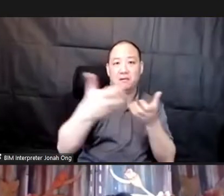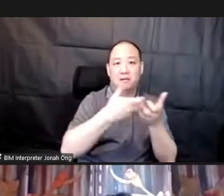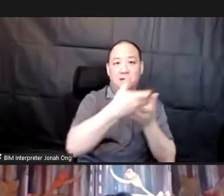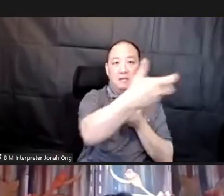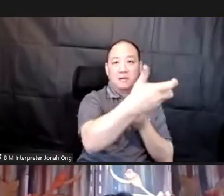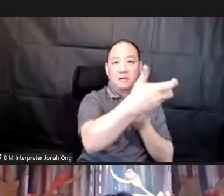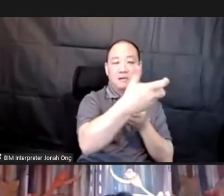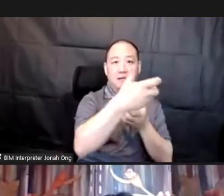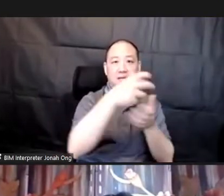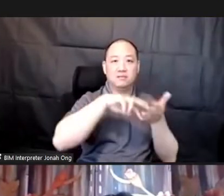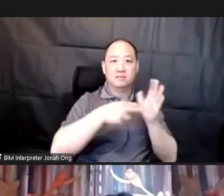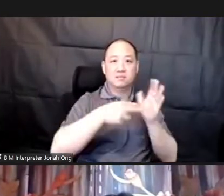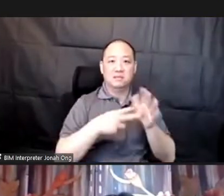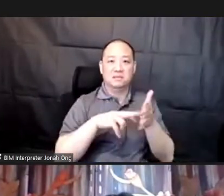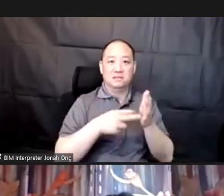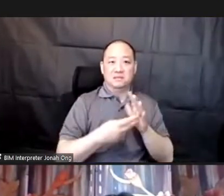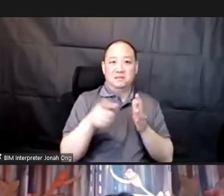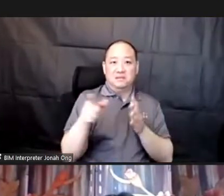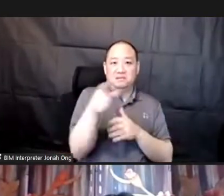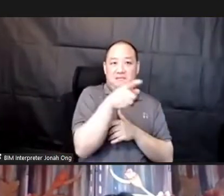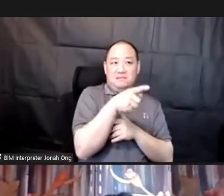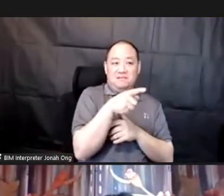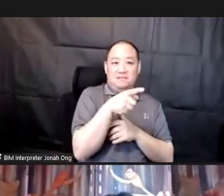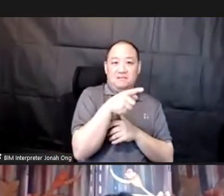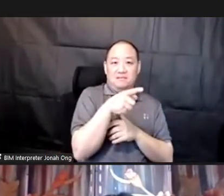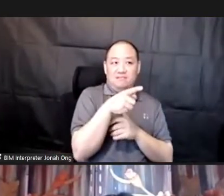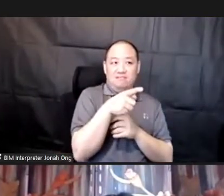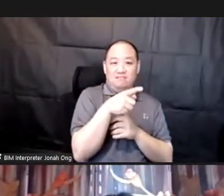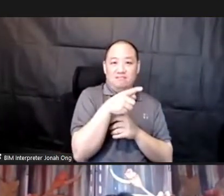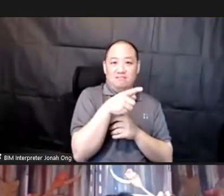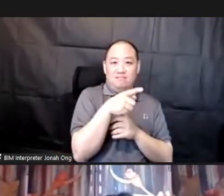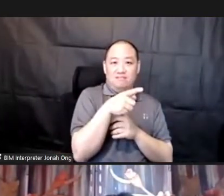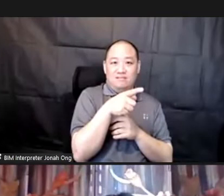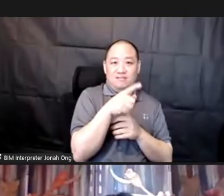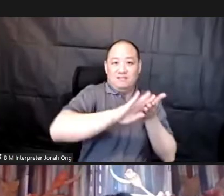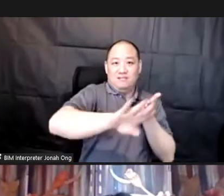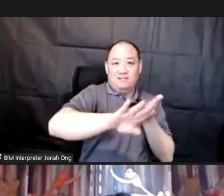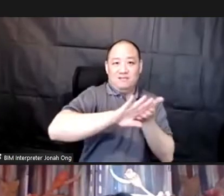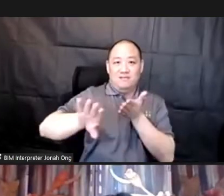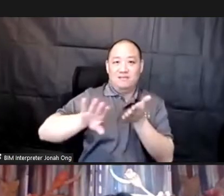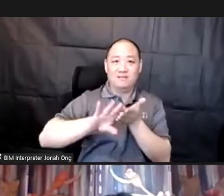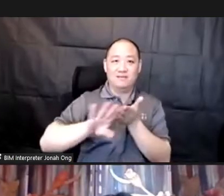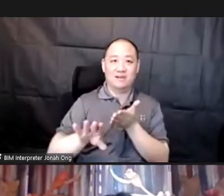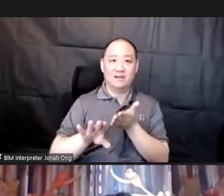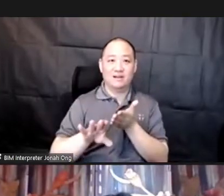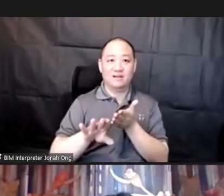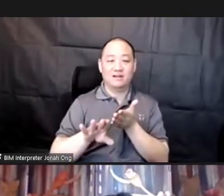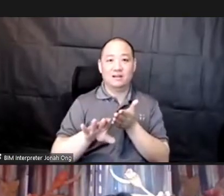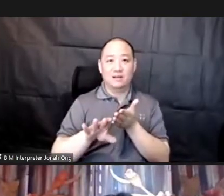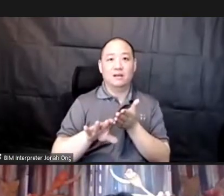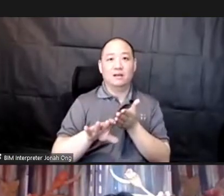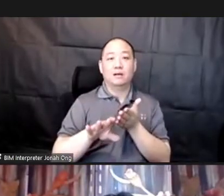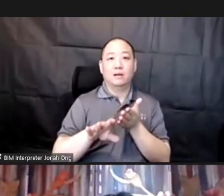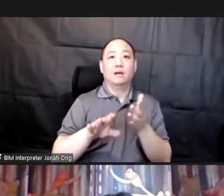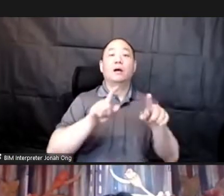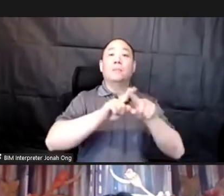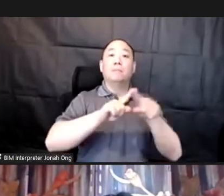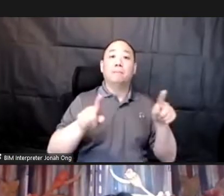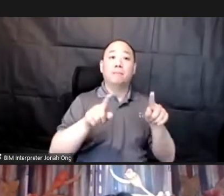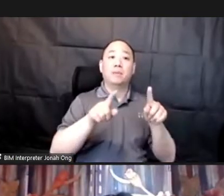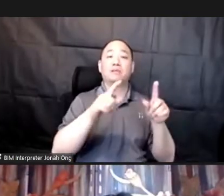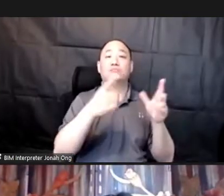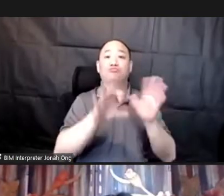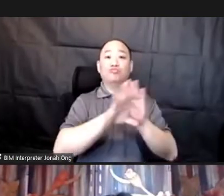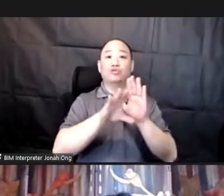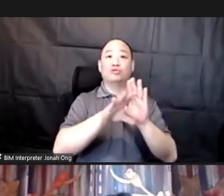that conversation. So I think pushing for a particular policy isn't necessarily exclusionary, right? Like if the Hudud Law, I